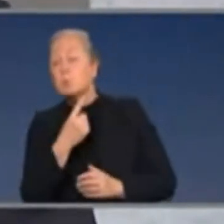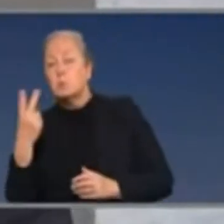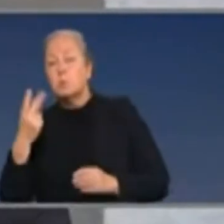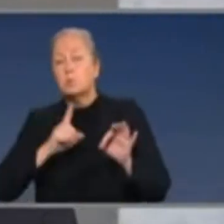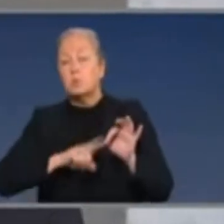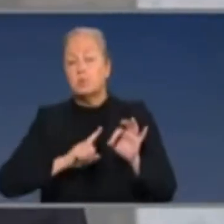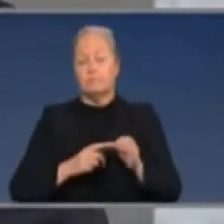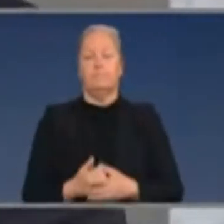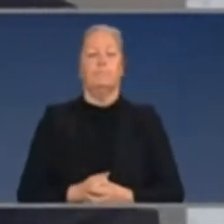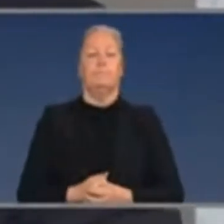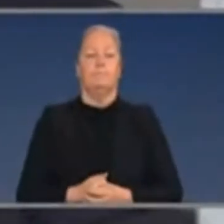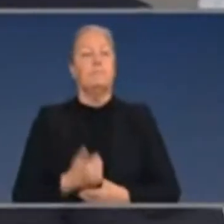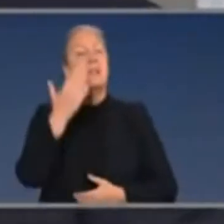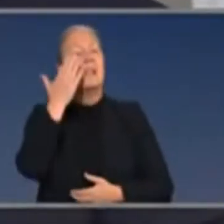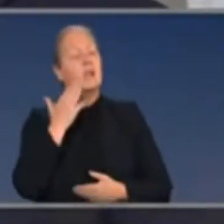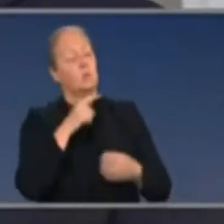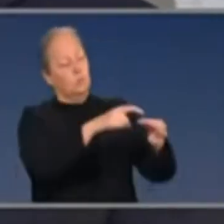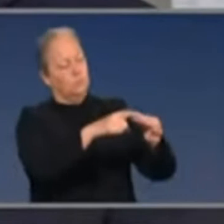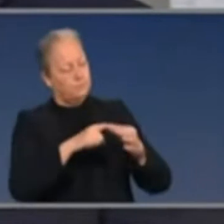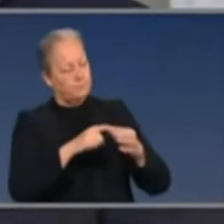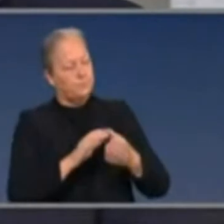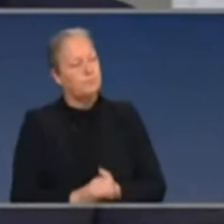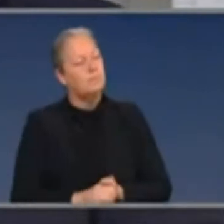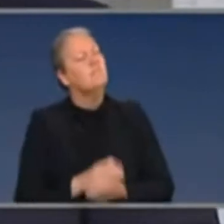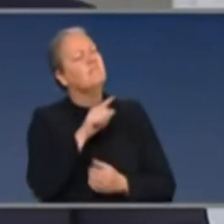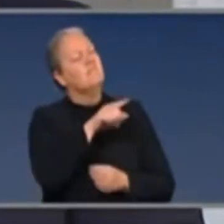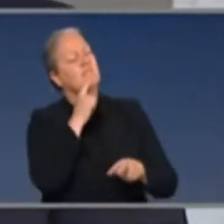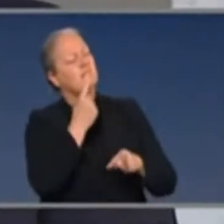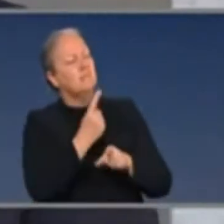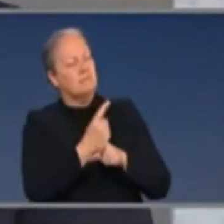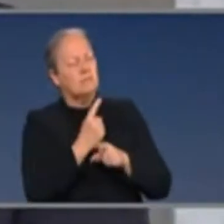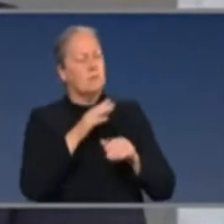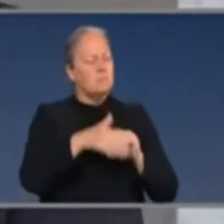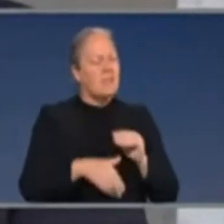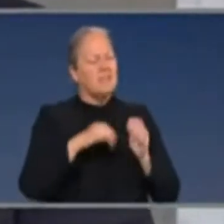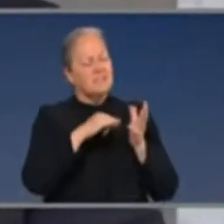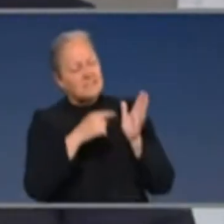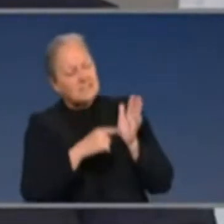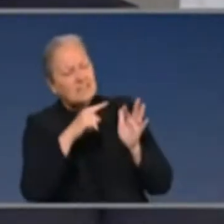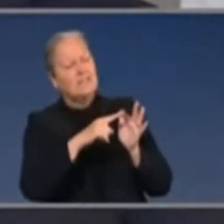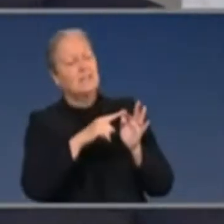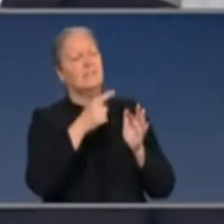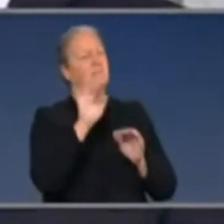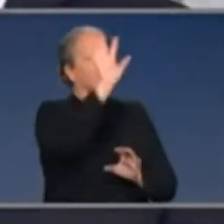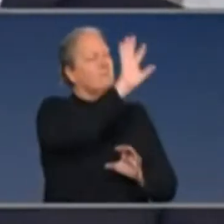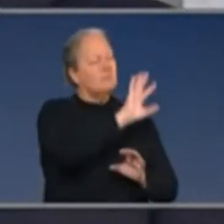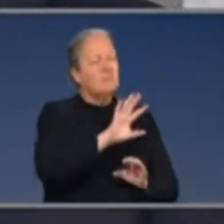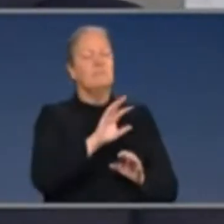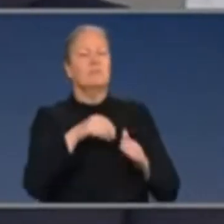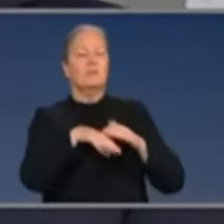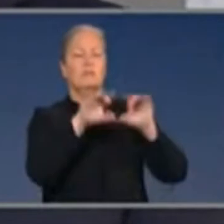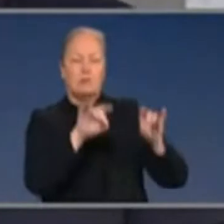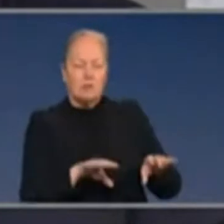Yep. Prime Minister, you speak about the implementation plans you're going to get from the states and territories and